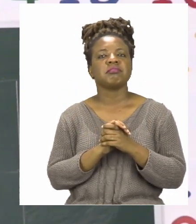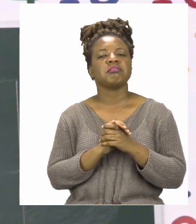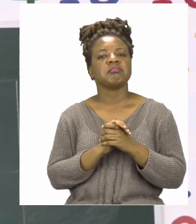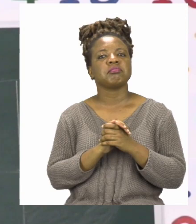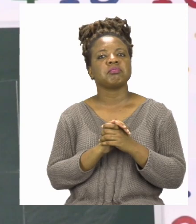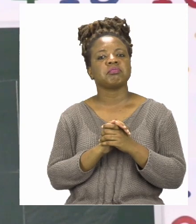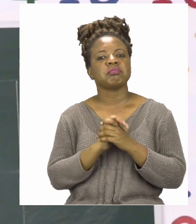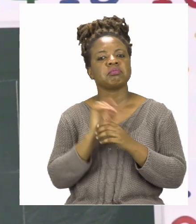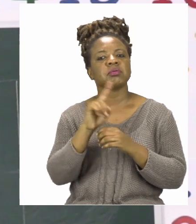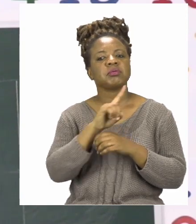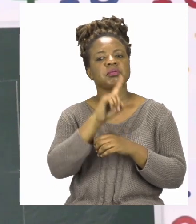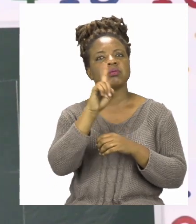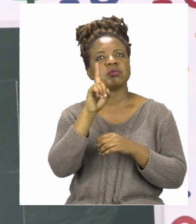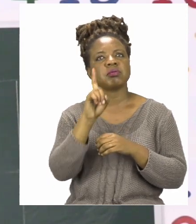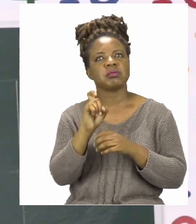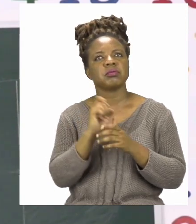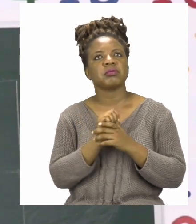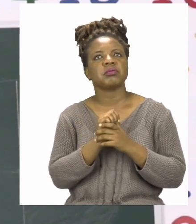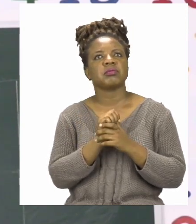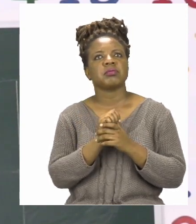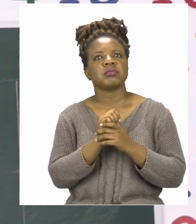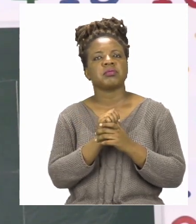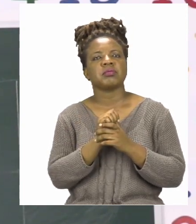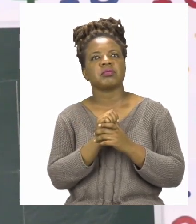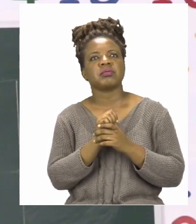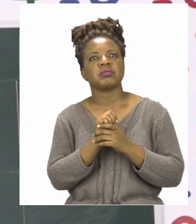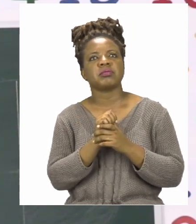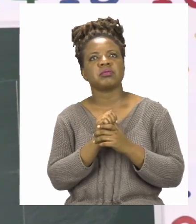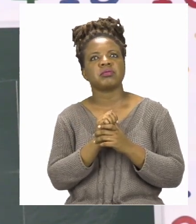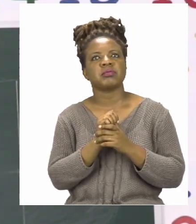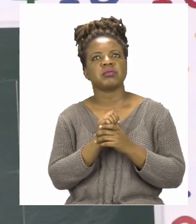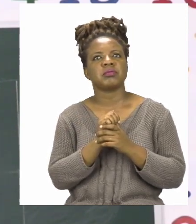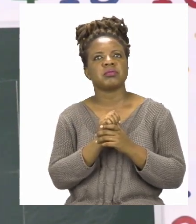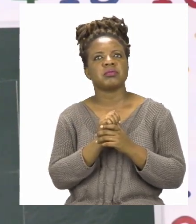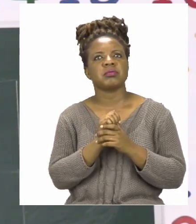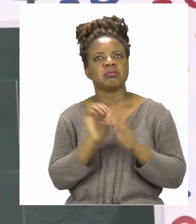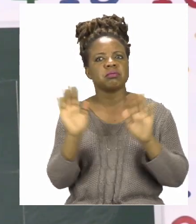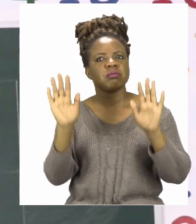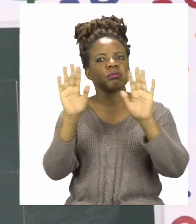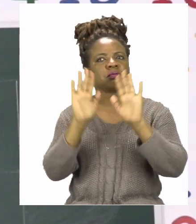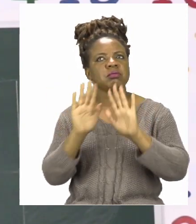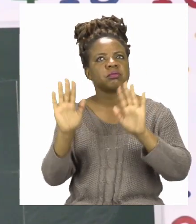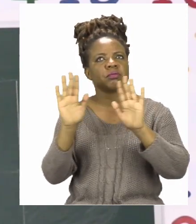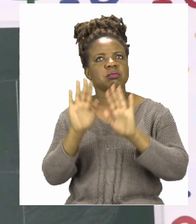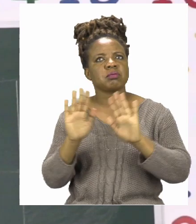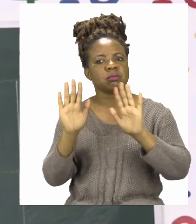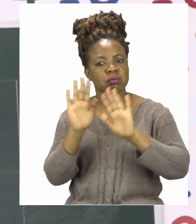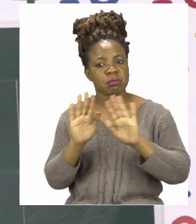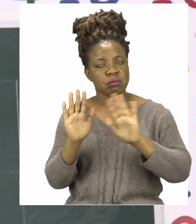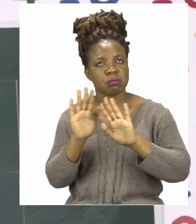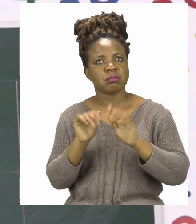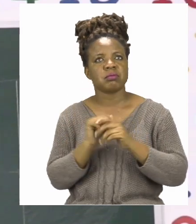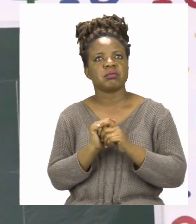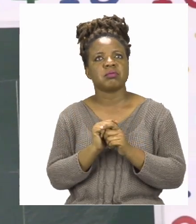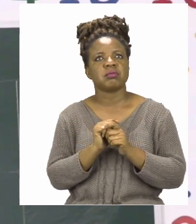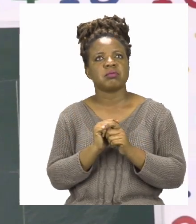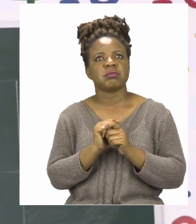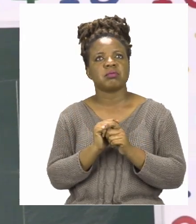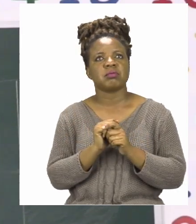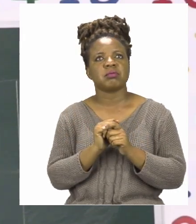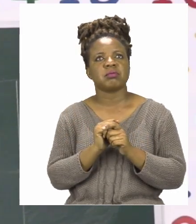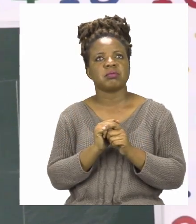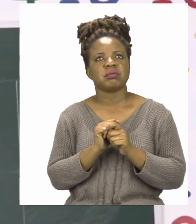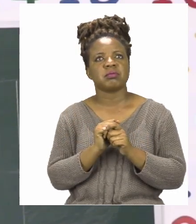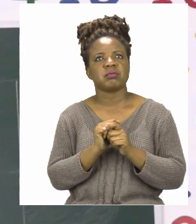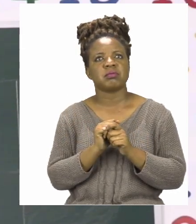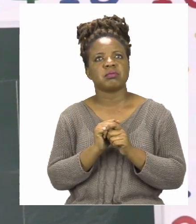fractions are in each model. So we know that the ones that are colored or shaded are the ones that